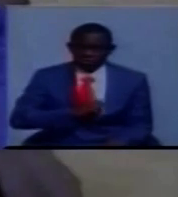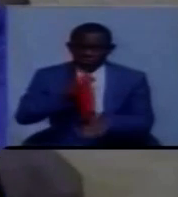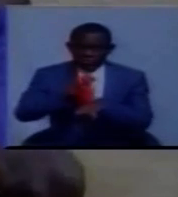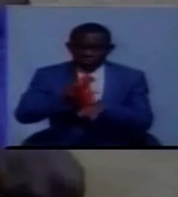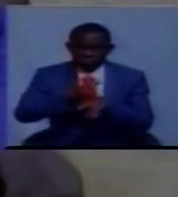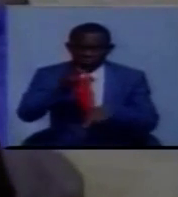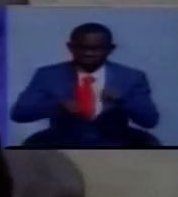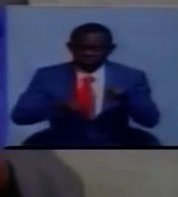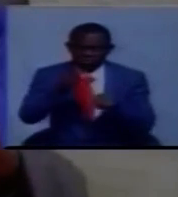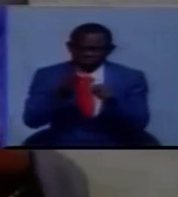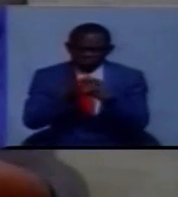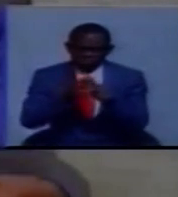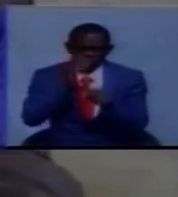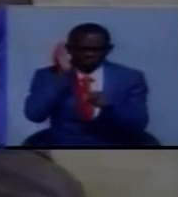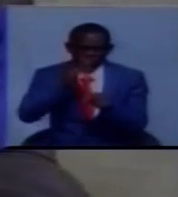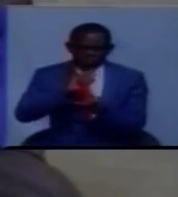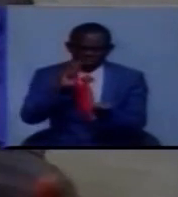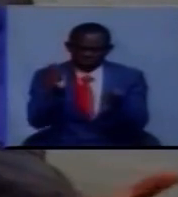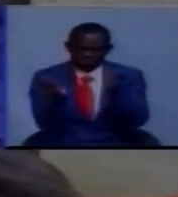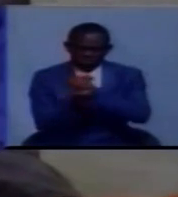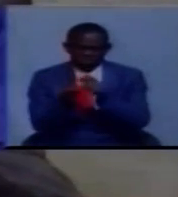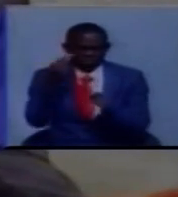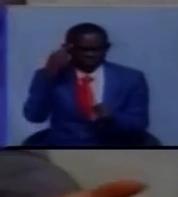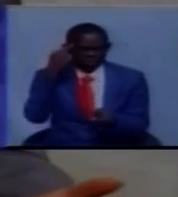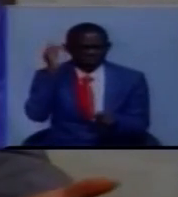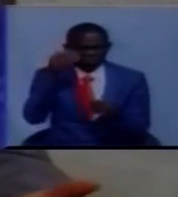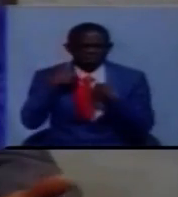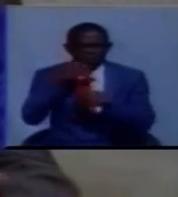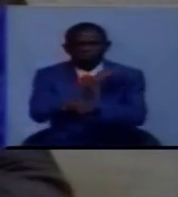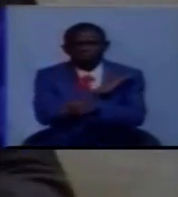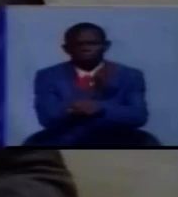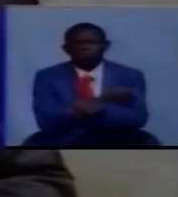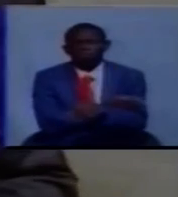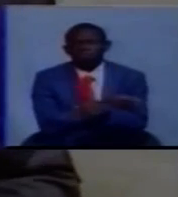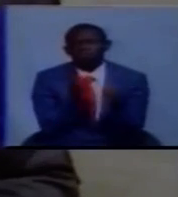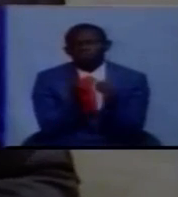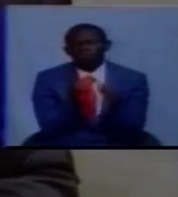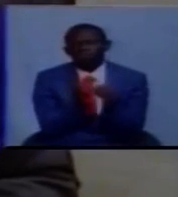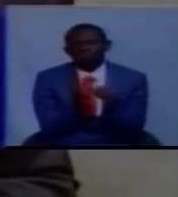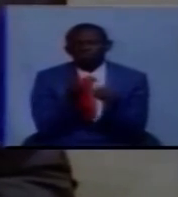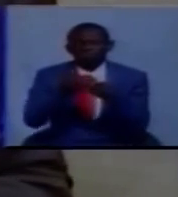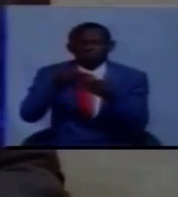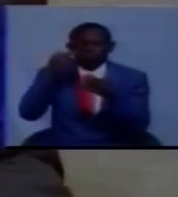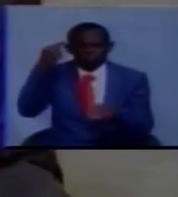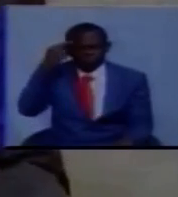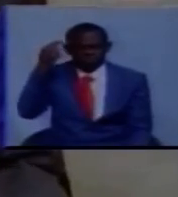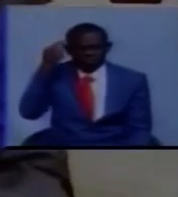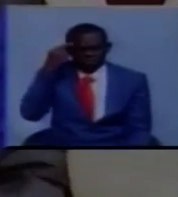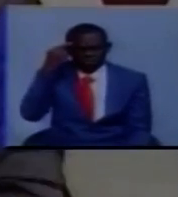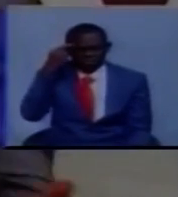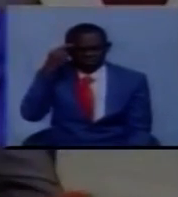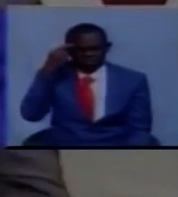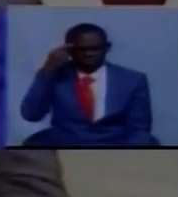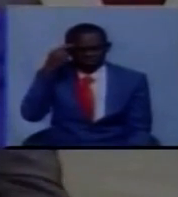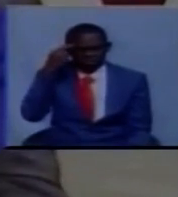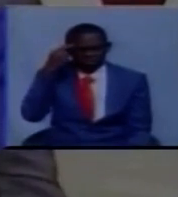the government will have teeth to deal with those issues. The previous administrations never had they had an opportunity, but they never did that. So